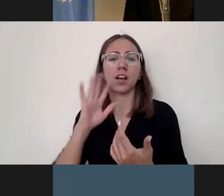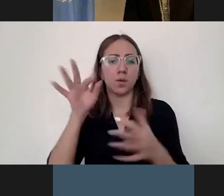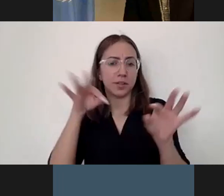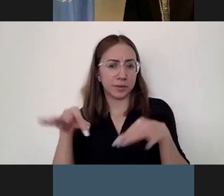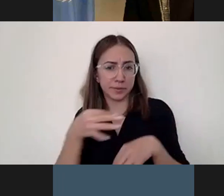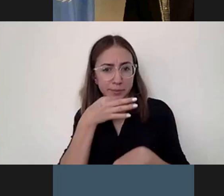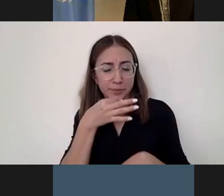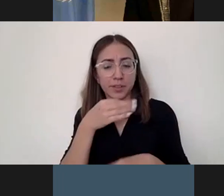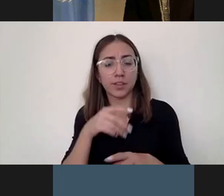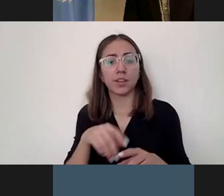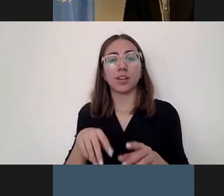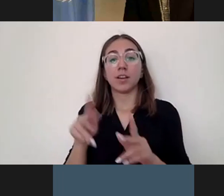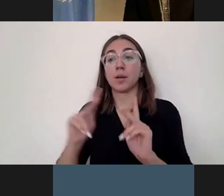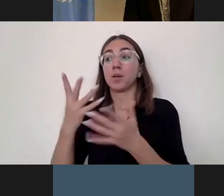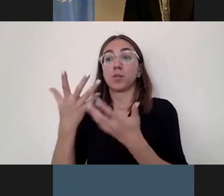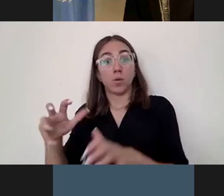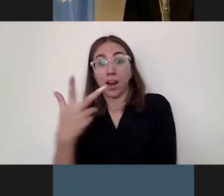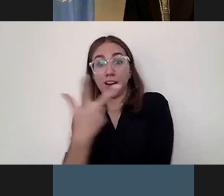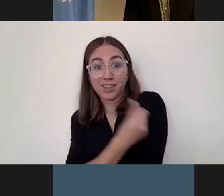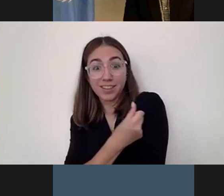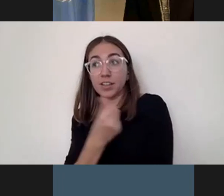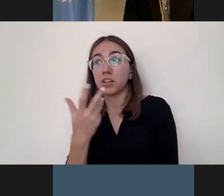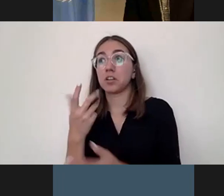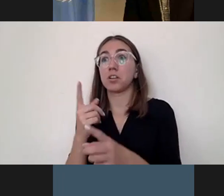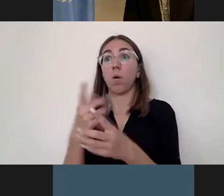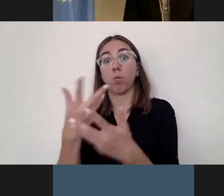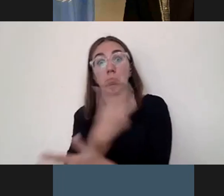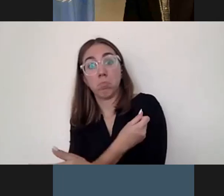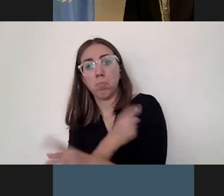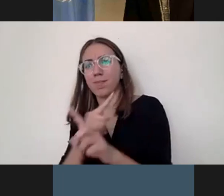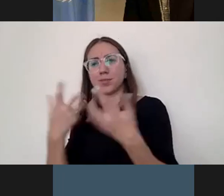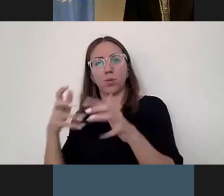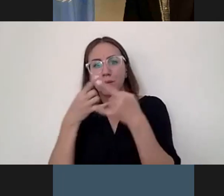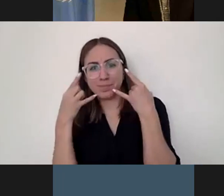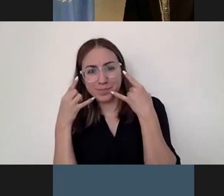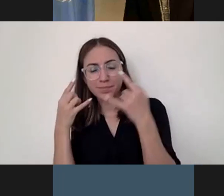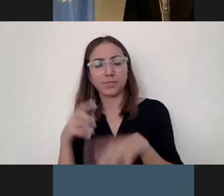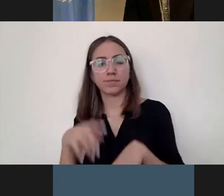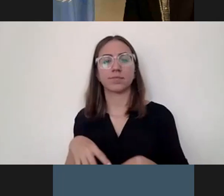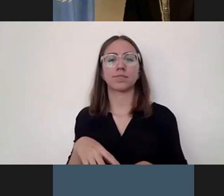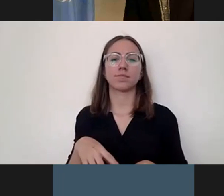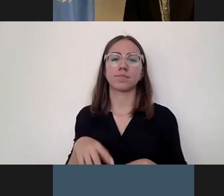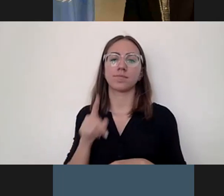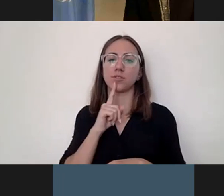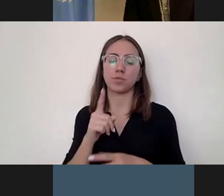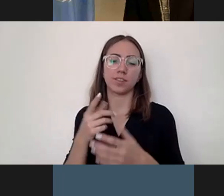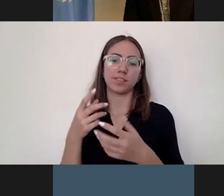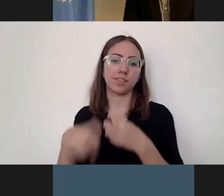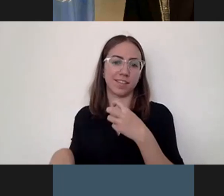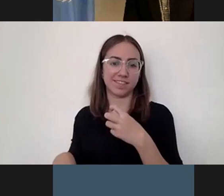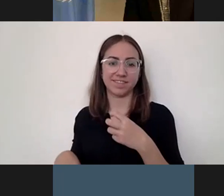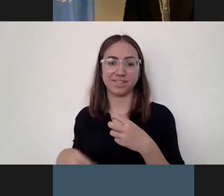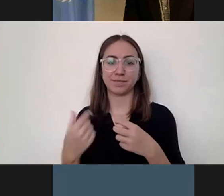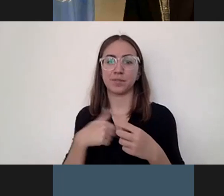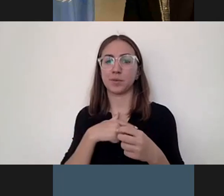talk to people that don't want the vaccines and don't want to wear masks. But it's all our responsibilities to try to promote that in appropriate ways. There's ways that we should not be